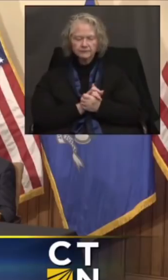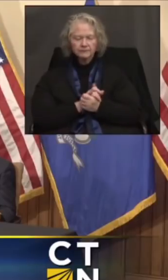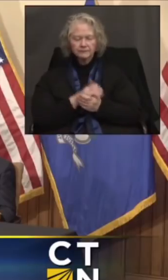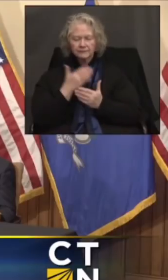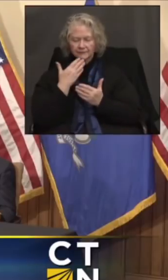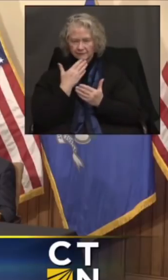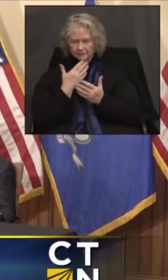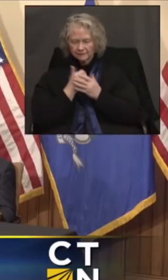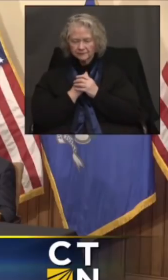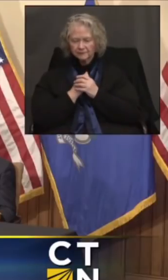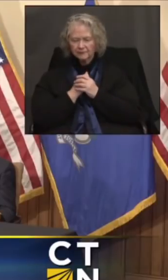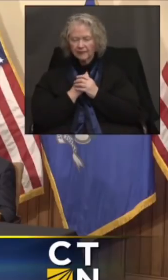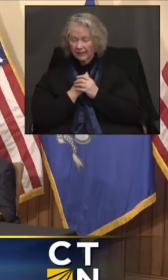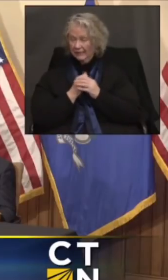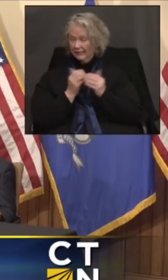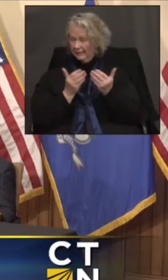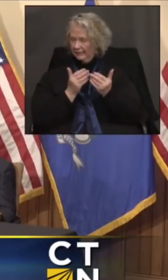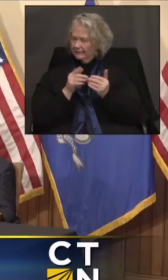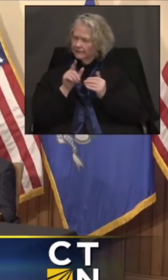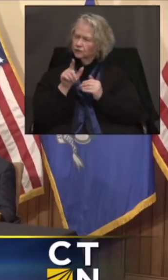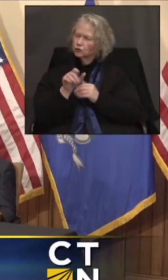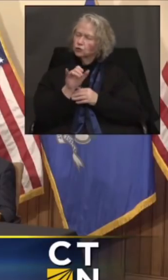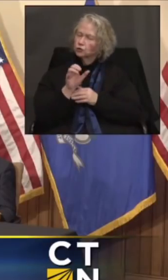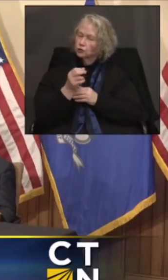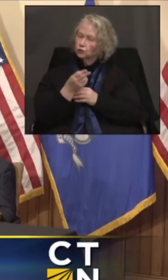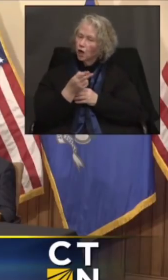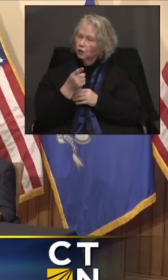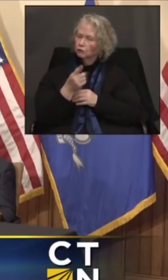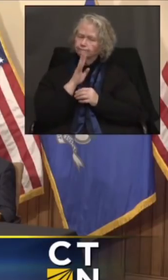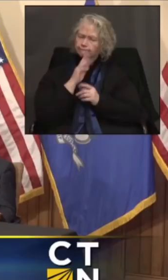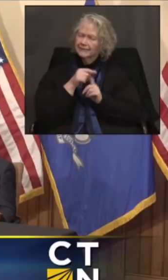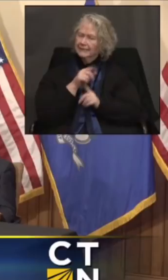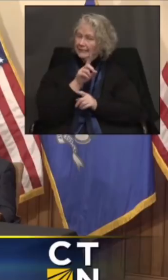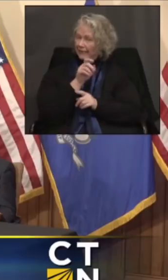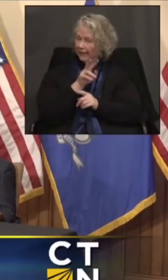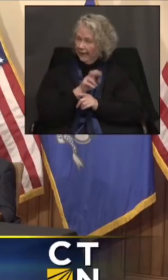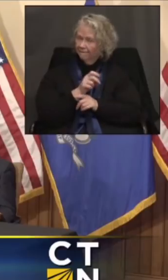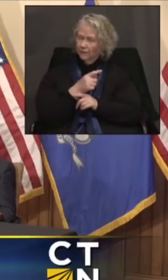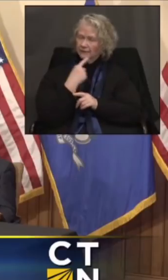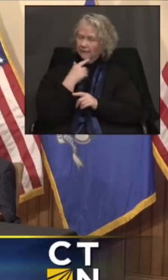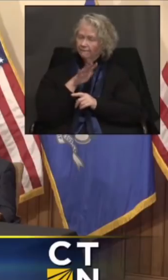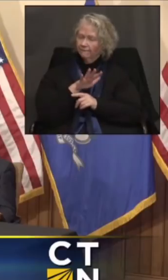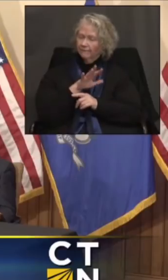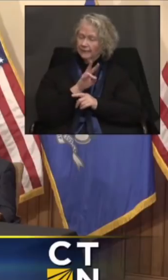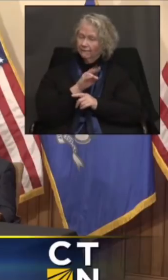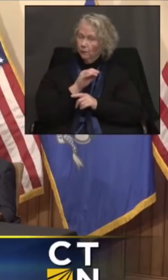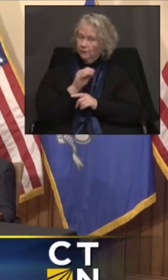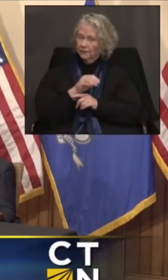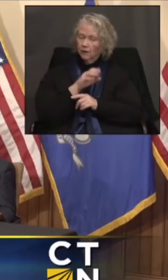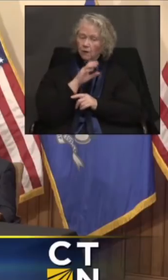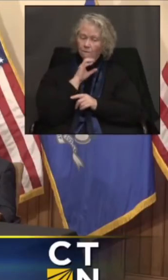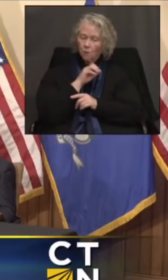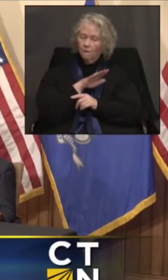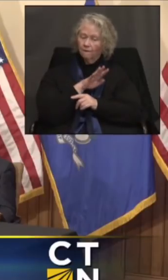Hi. First of all, an easy one. Josh, when you were answering Dave's question a minute ago and you said 57% of those 45 and older, was that